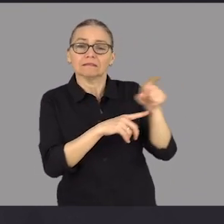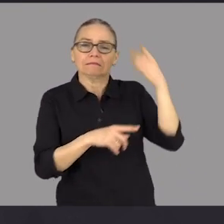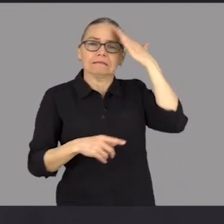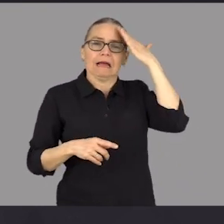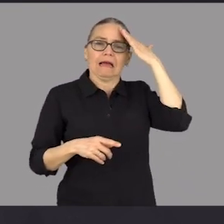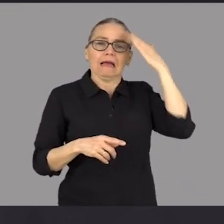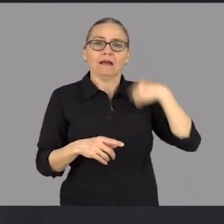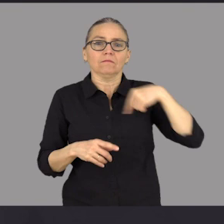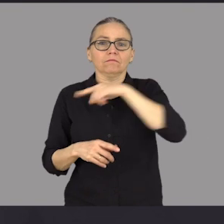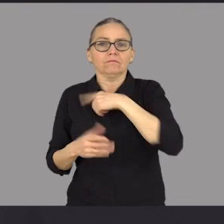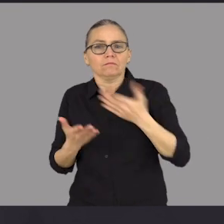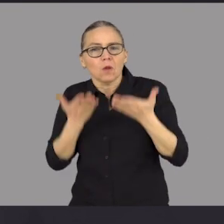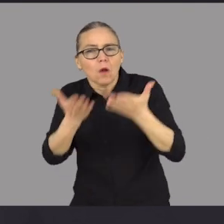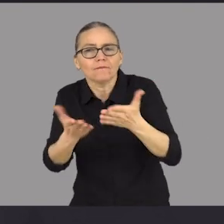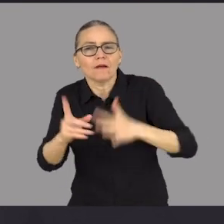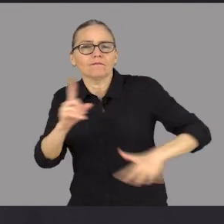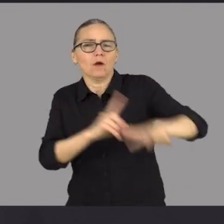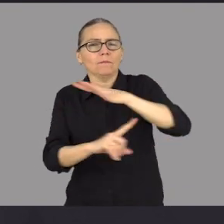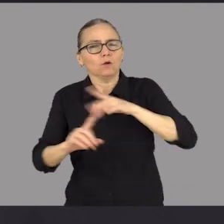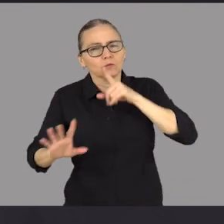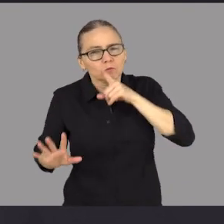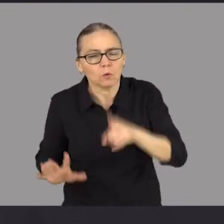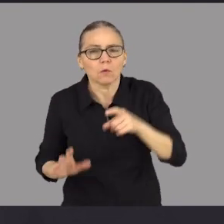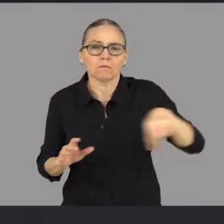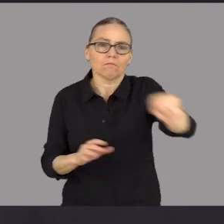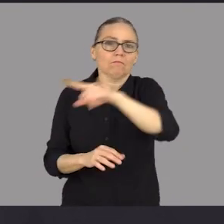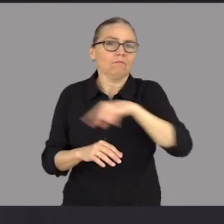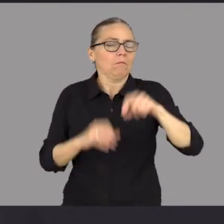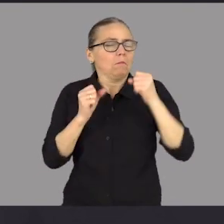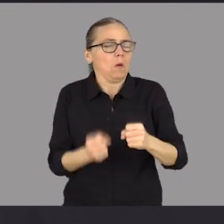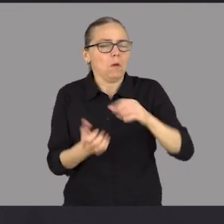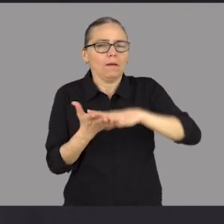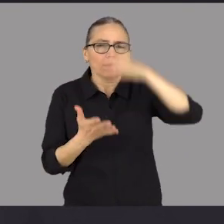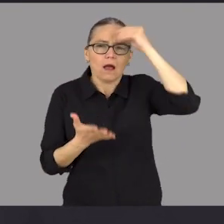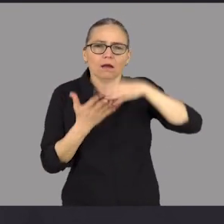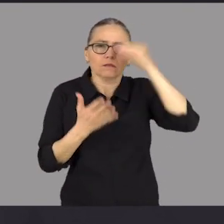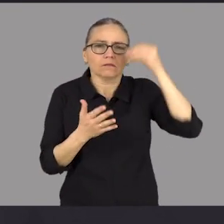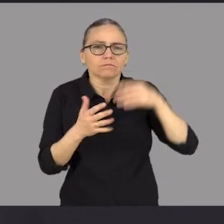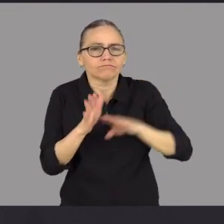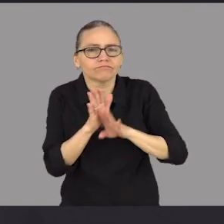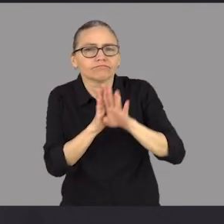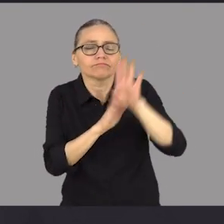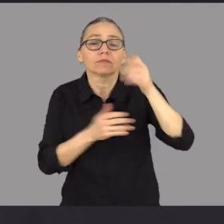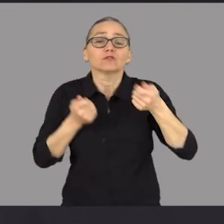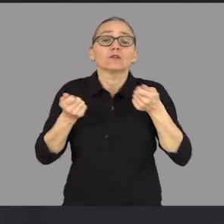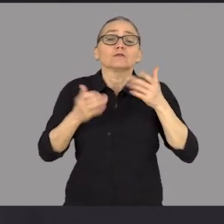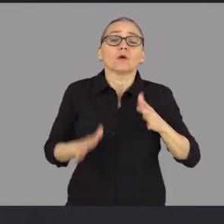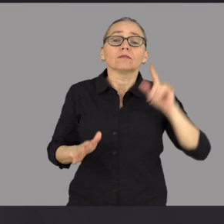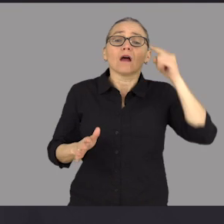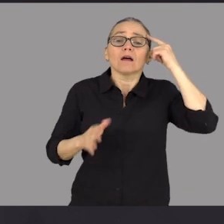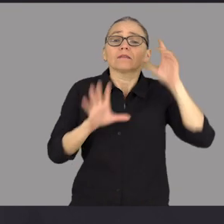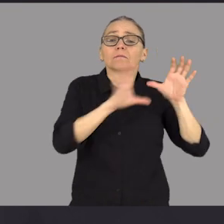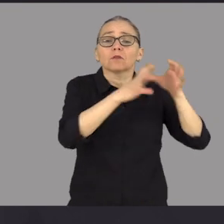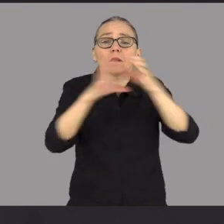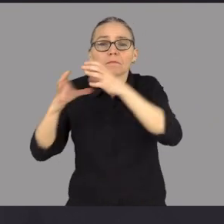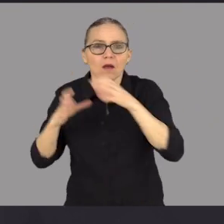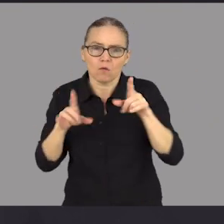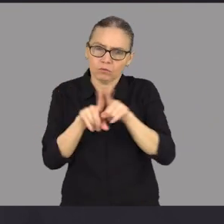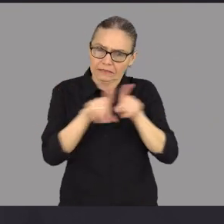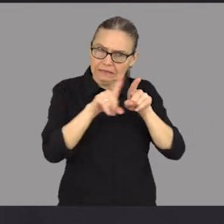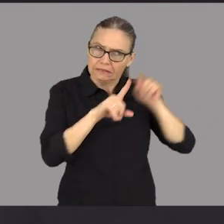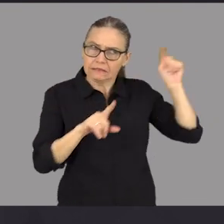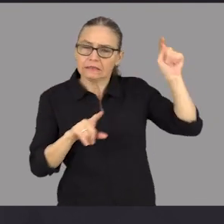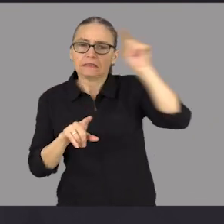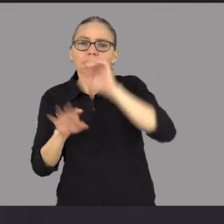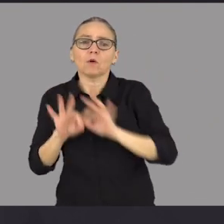and talented employees on staff. HDCS feels comfortable when we hire one of their clients that we will provide a